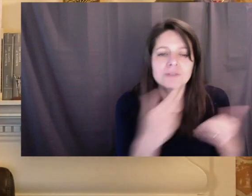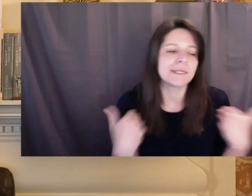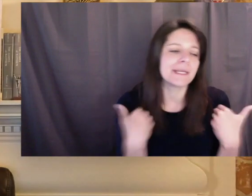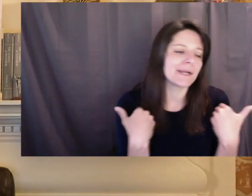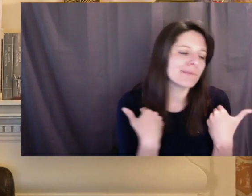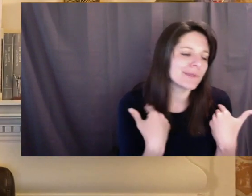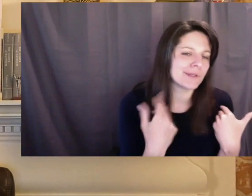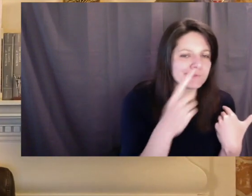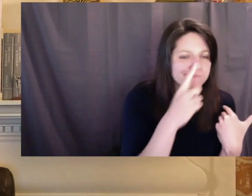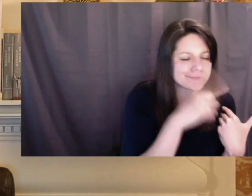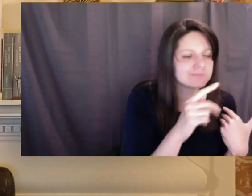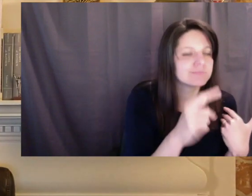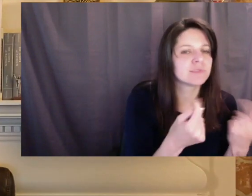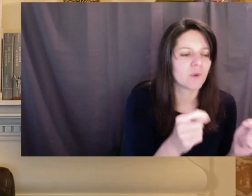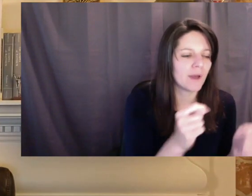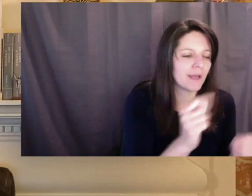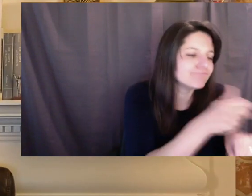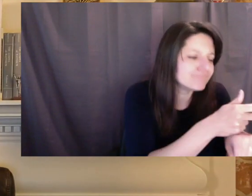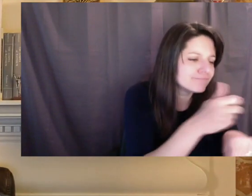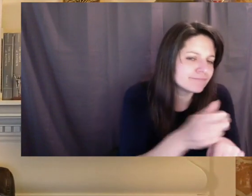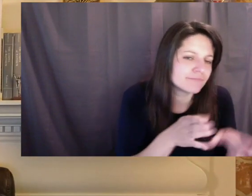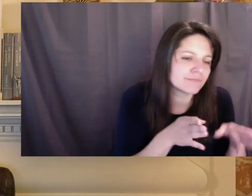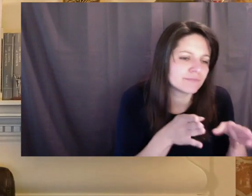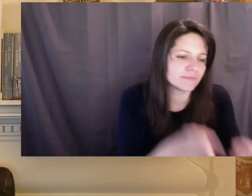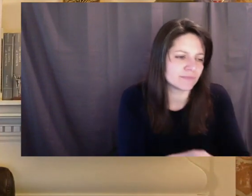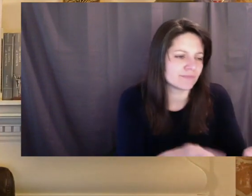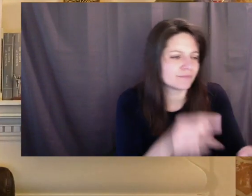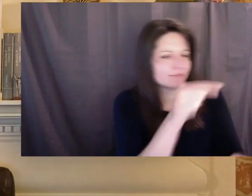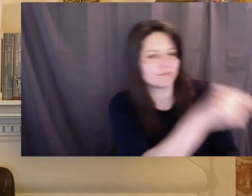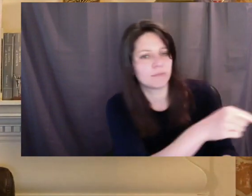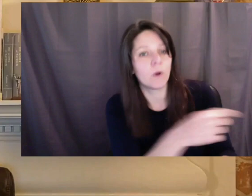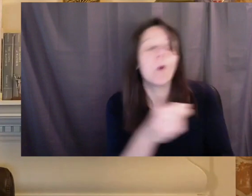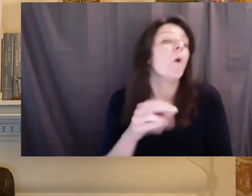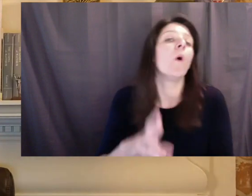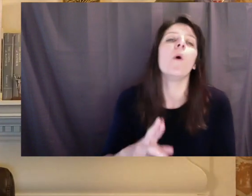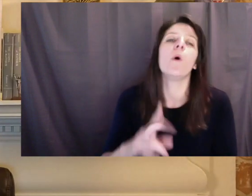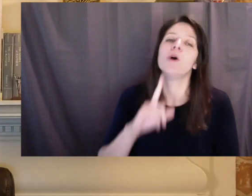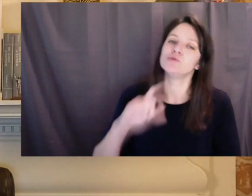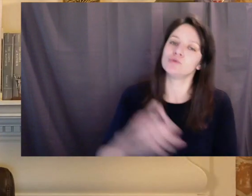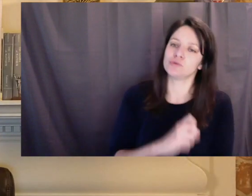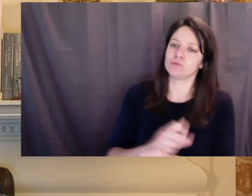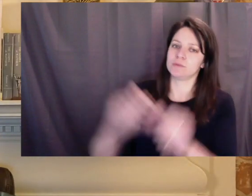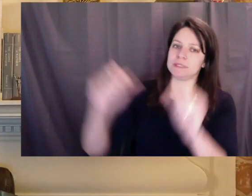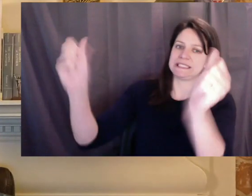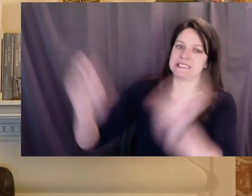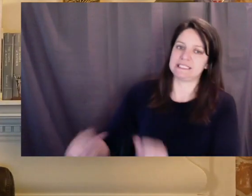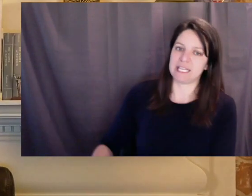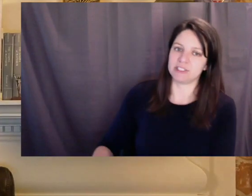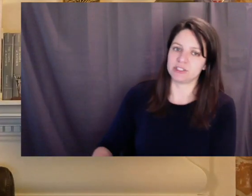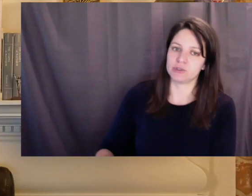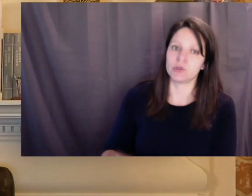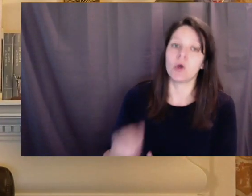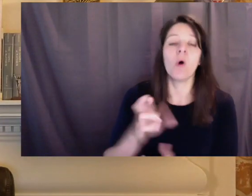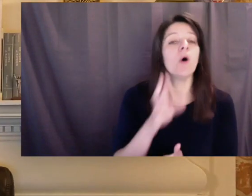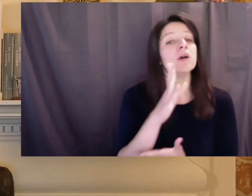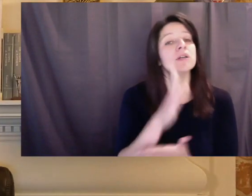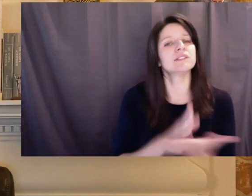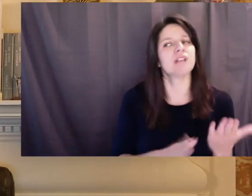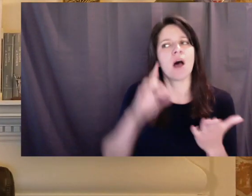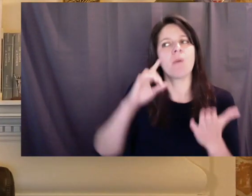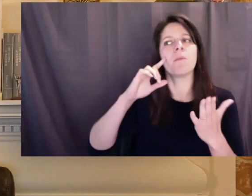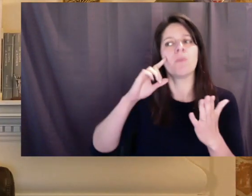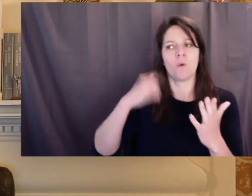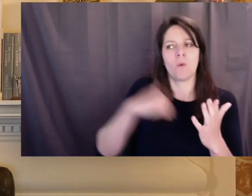stuffed animals or flowers on the side of a road. Other memorials show up in our public monuments. Some are less direct, memorials